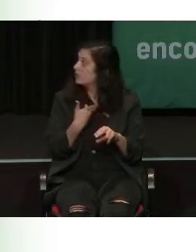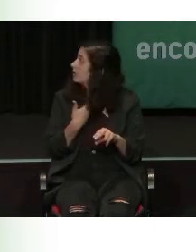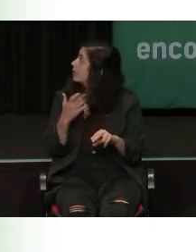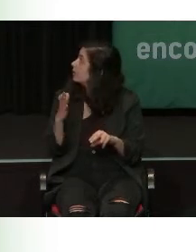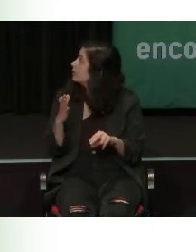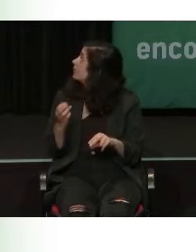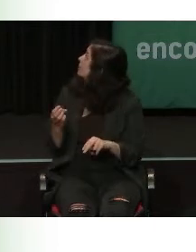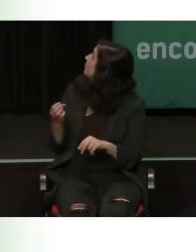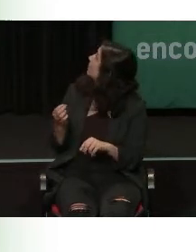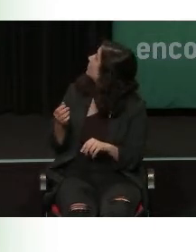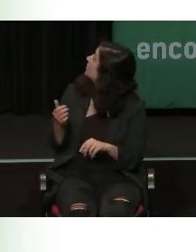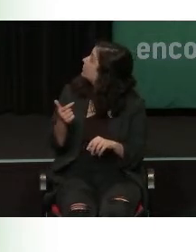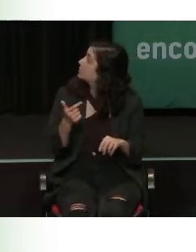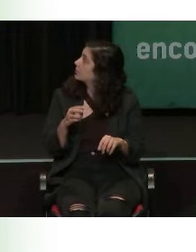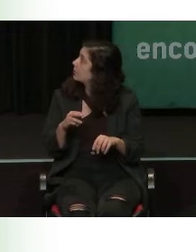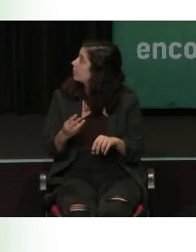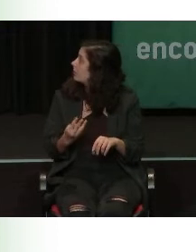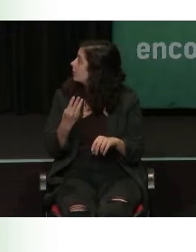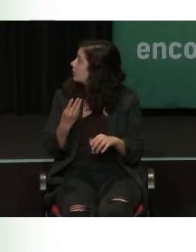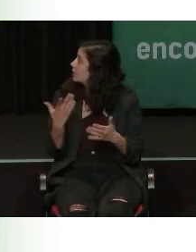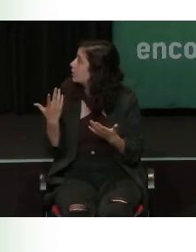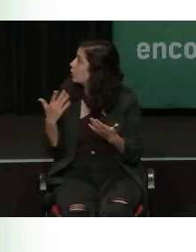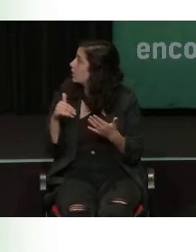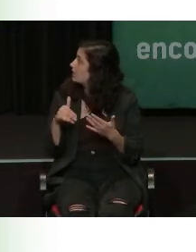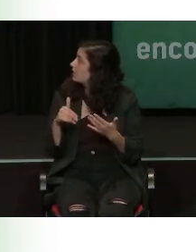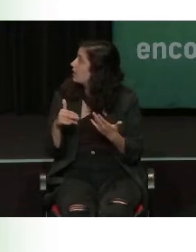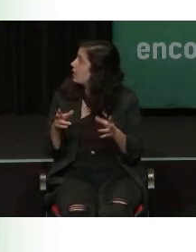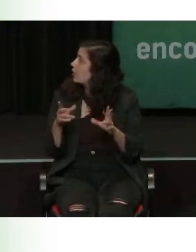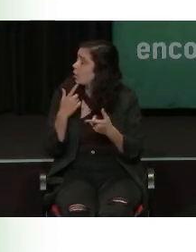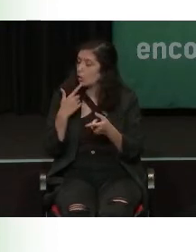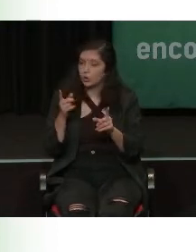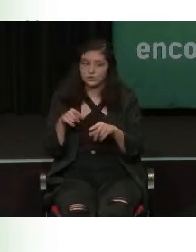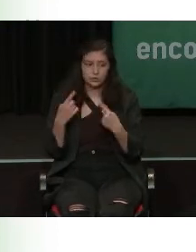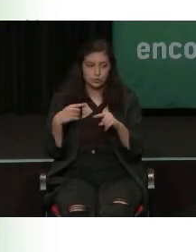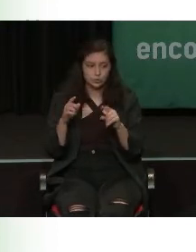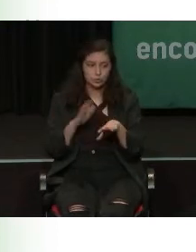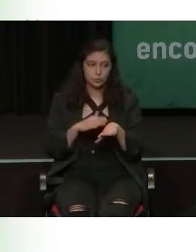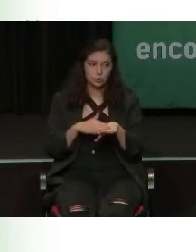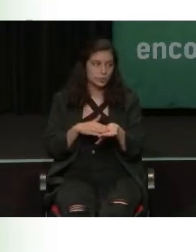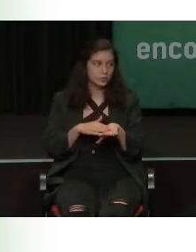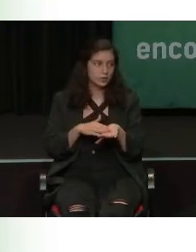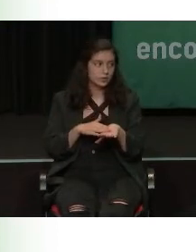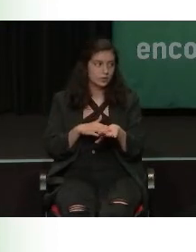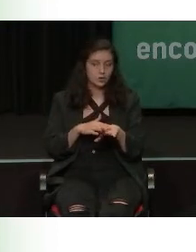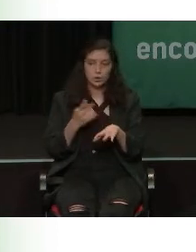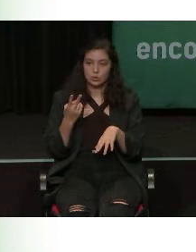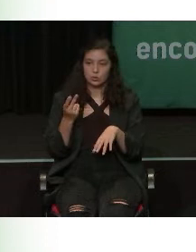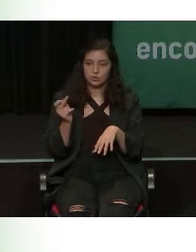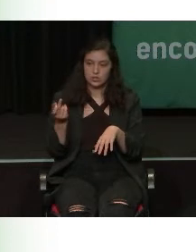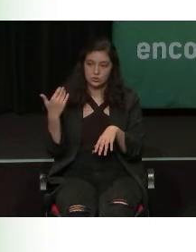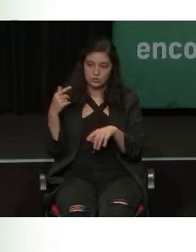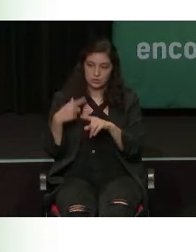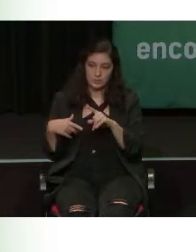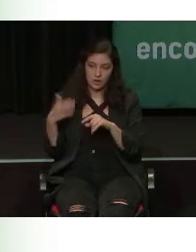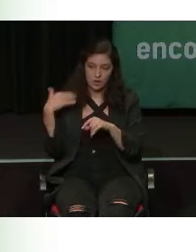the magic wand, and now we will call it not again. Because 2 years and a half ago, if I told